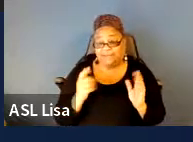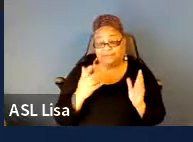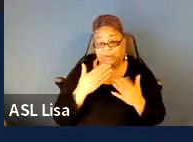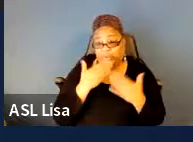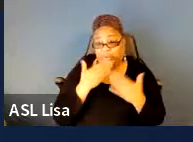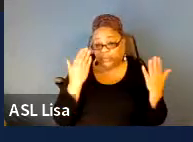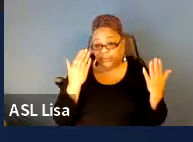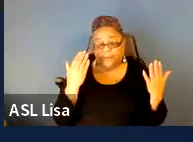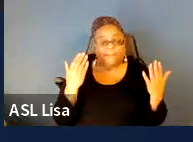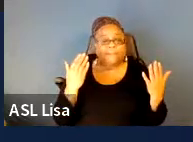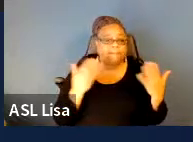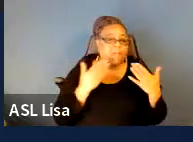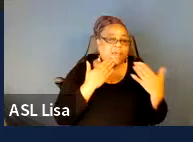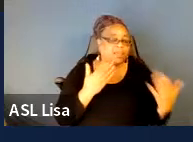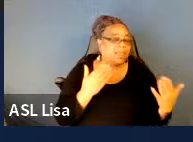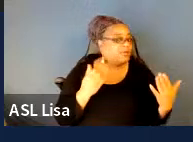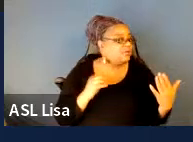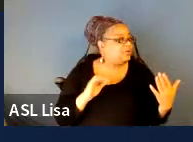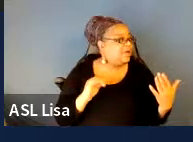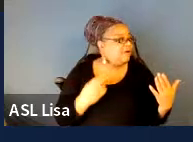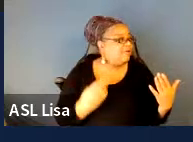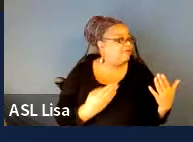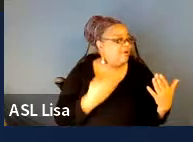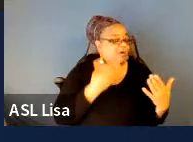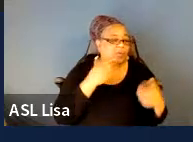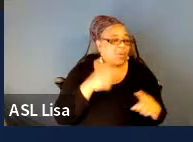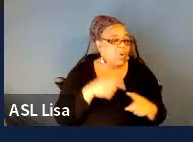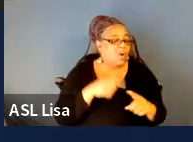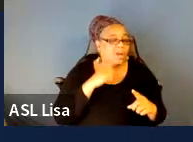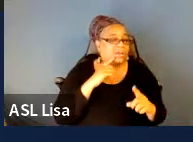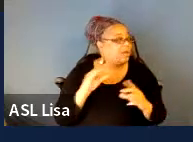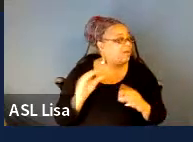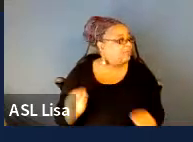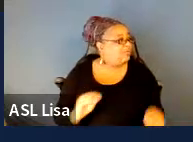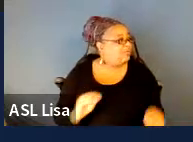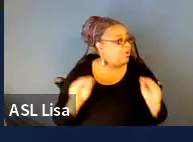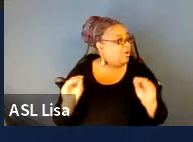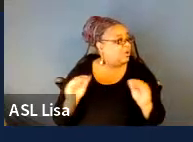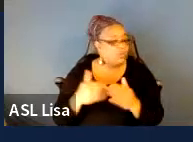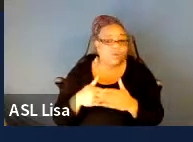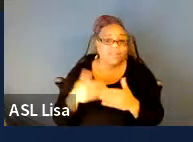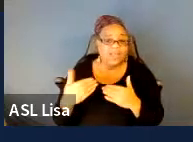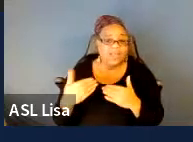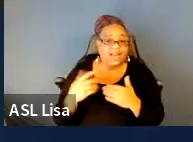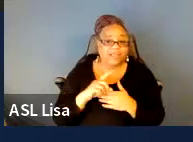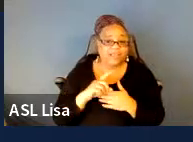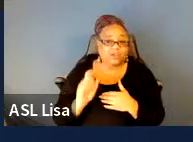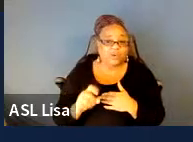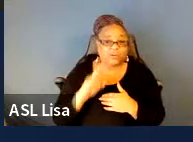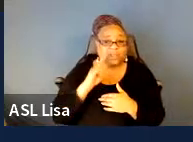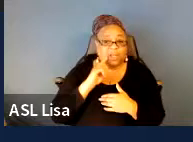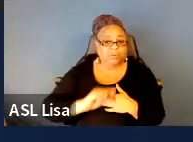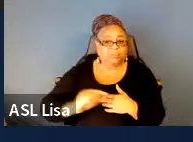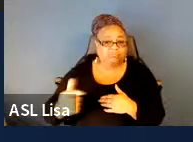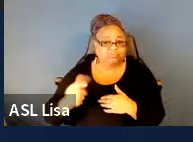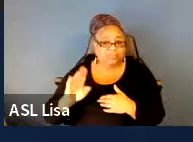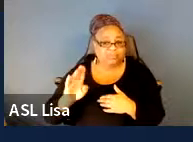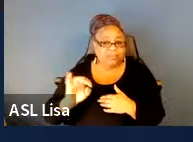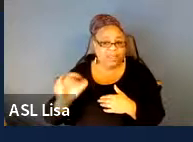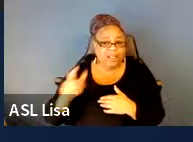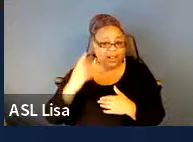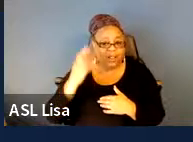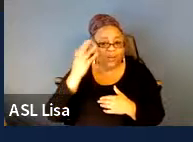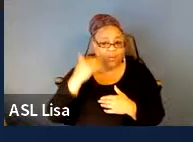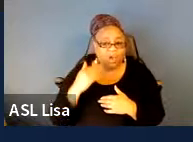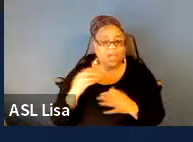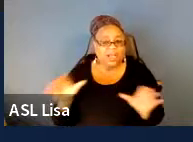thanks, Sarah. Good point. Let's move on to the next question. I'm going to throw this one over to Bill because it deals with assembly